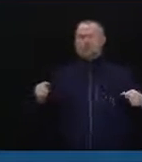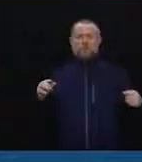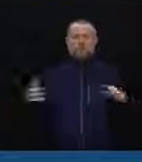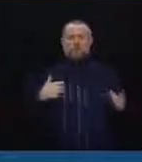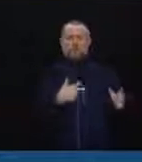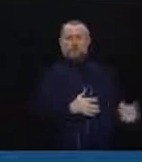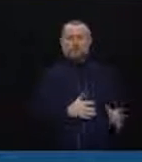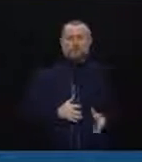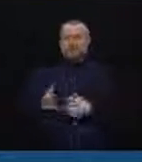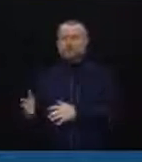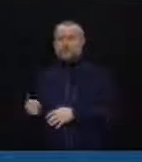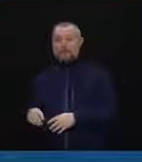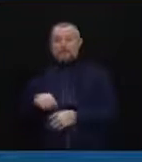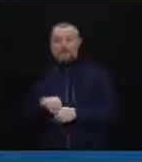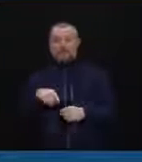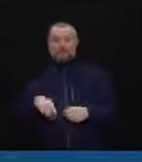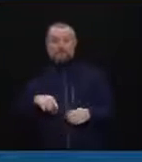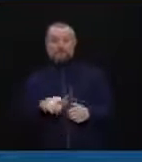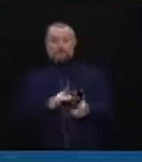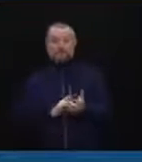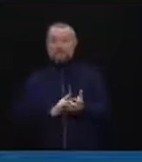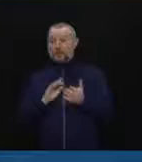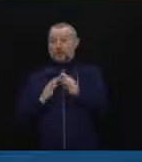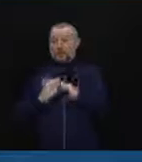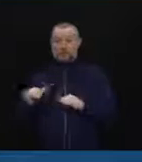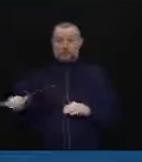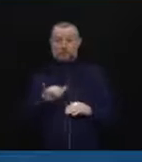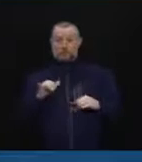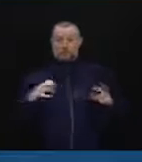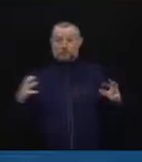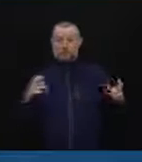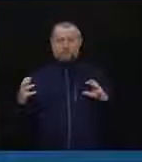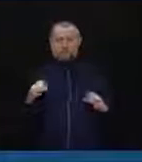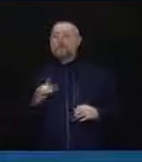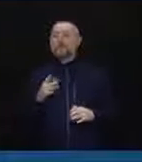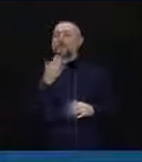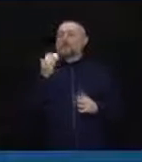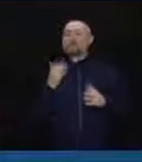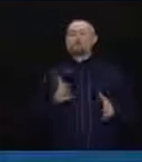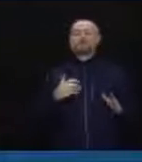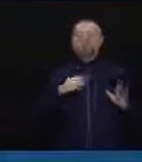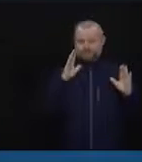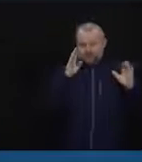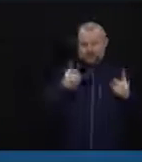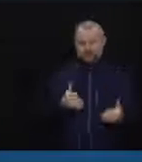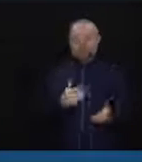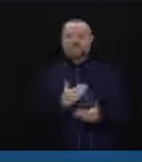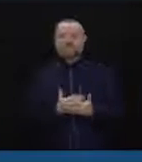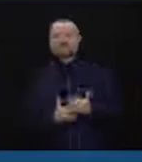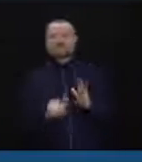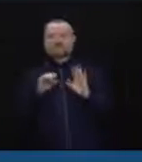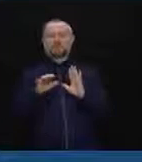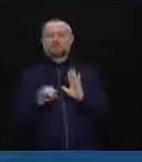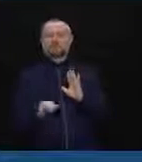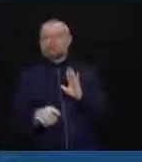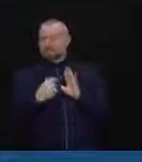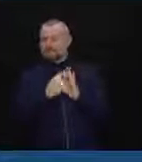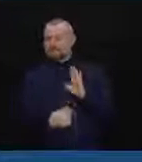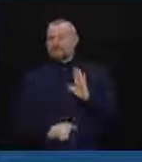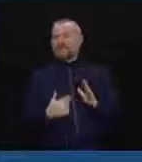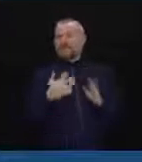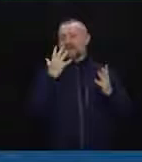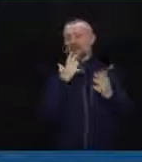community. I think it's always best when we try and stick with facts. Unfortunately, even the facts can